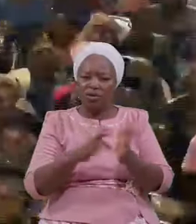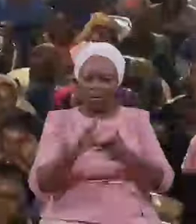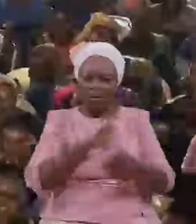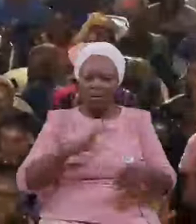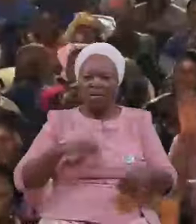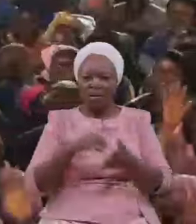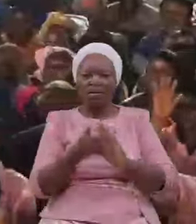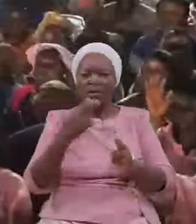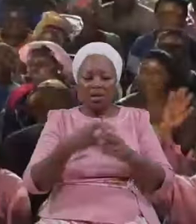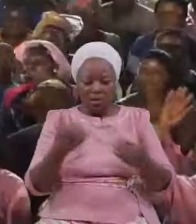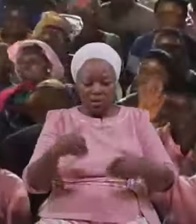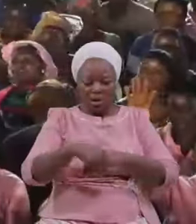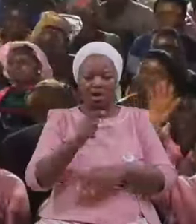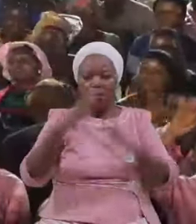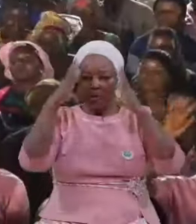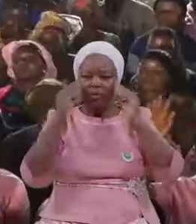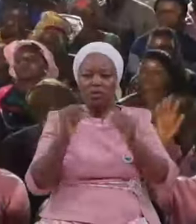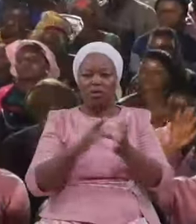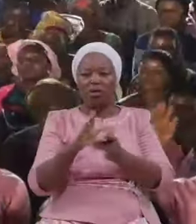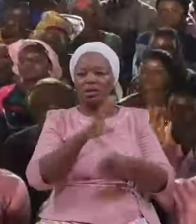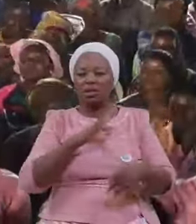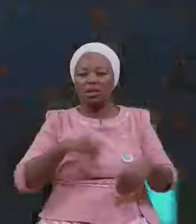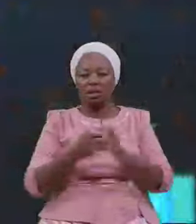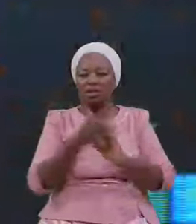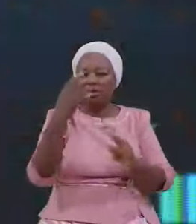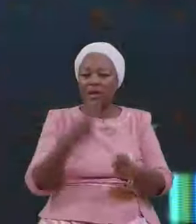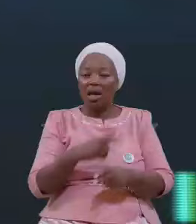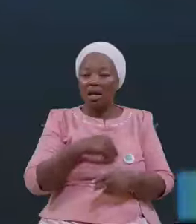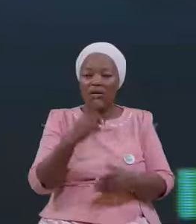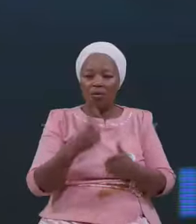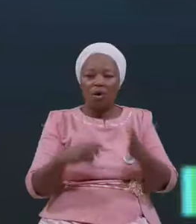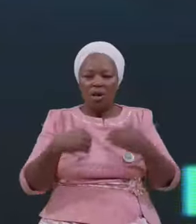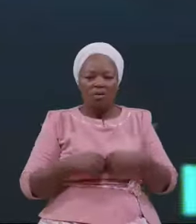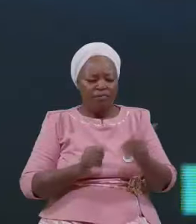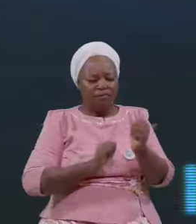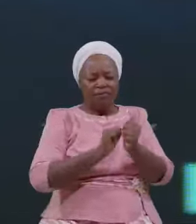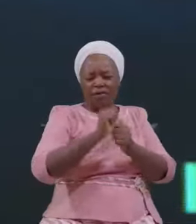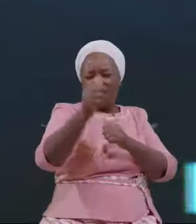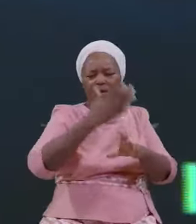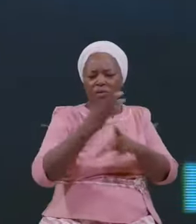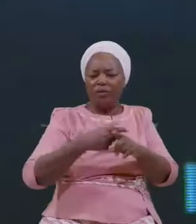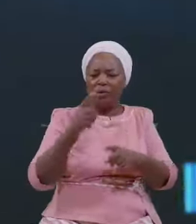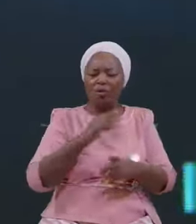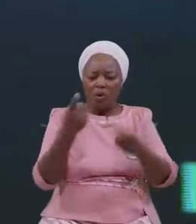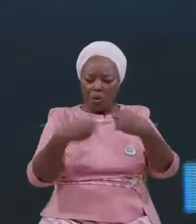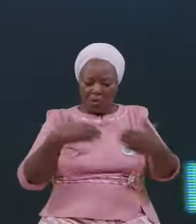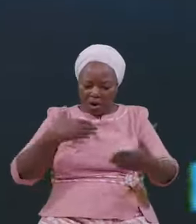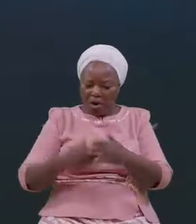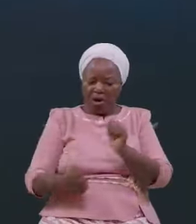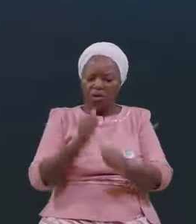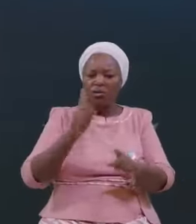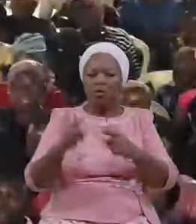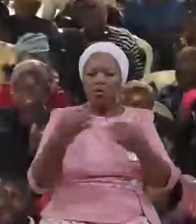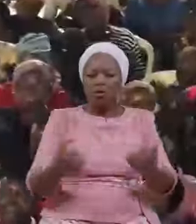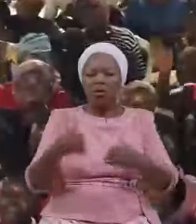him. And what had looked far away will come near to you tonight in